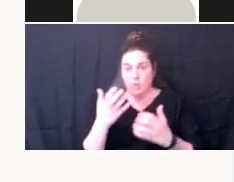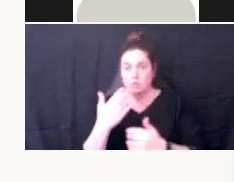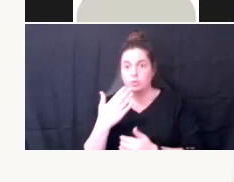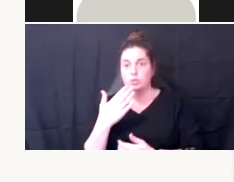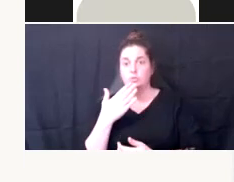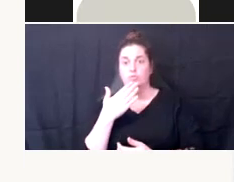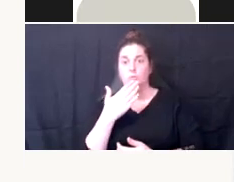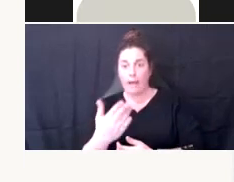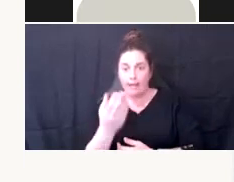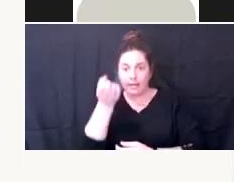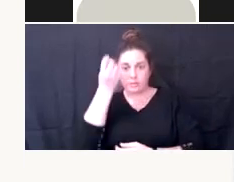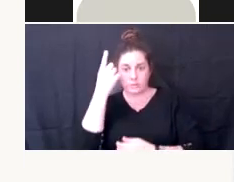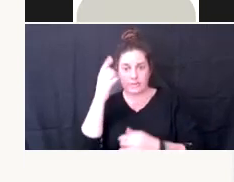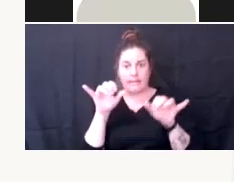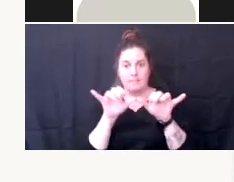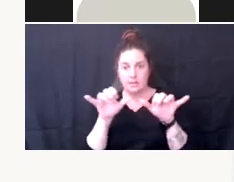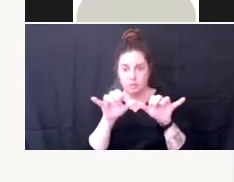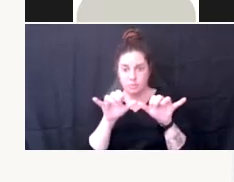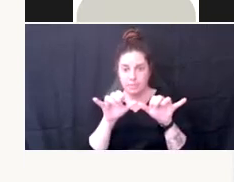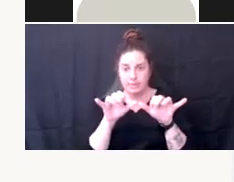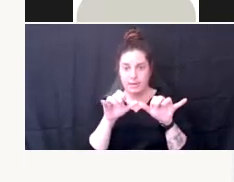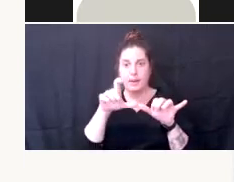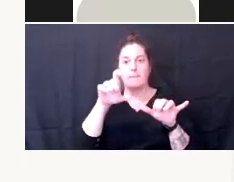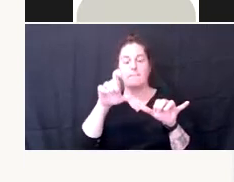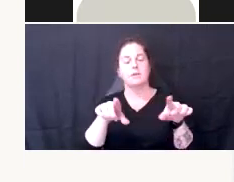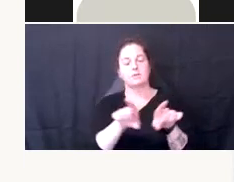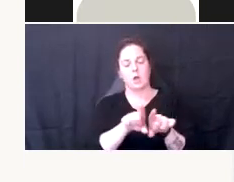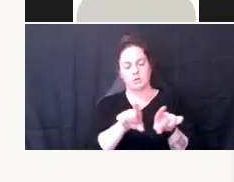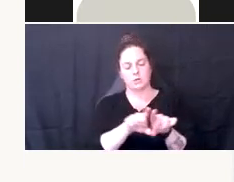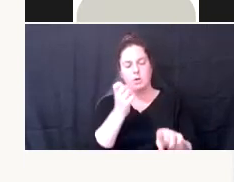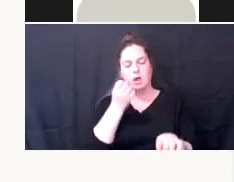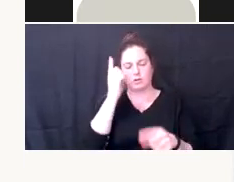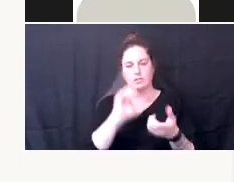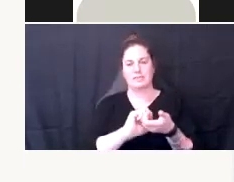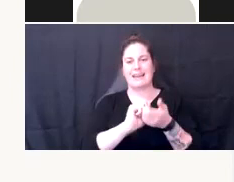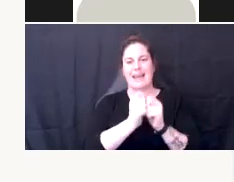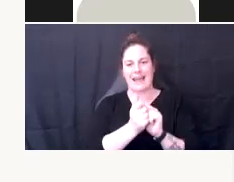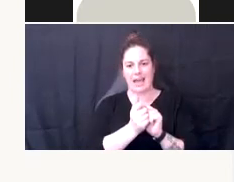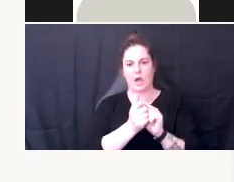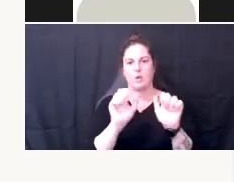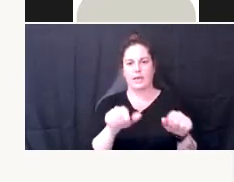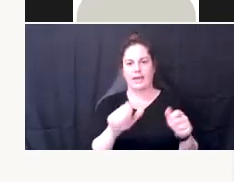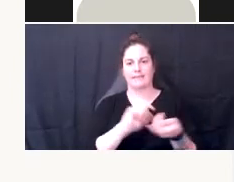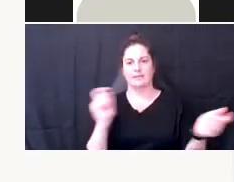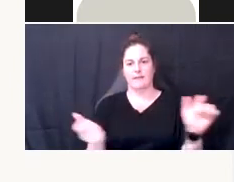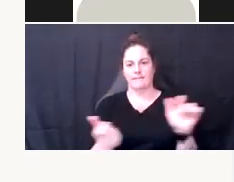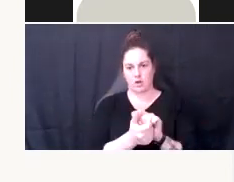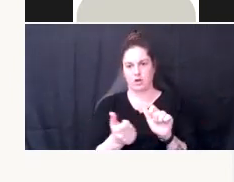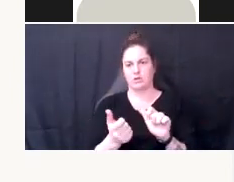this concept of measurement, then we need to also understand this idea of unit